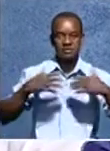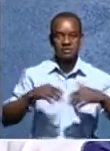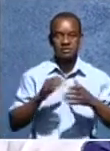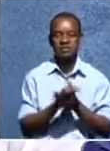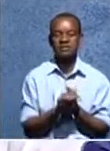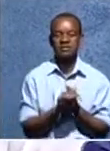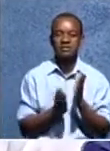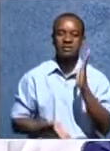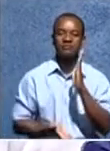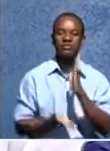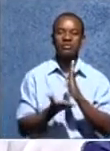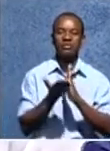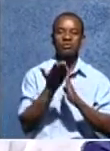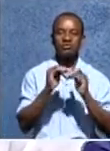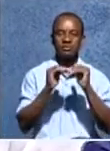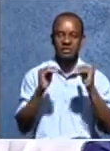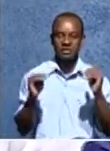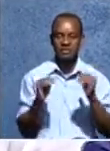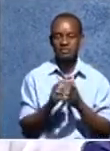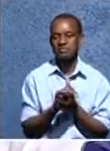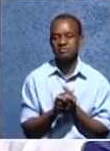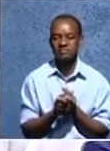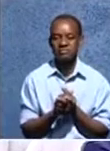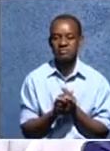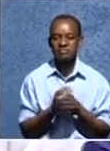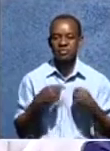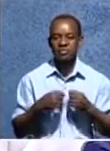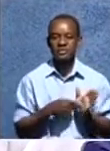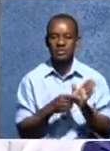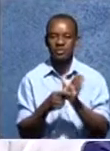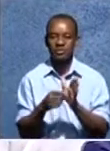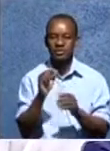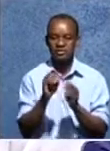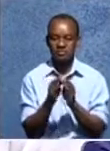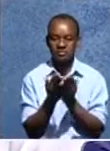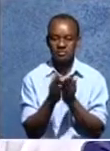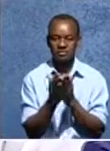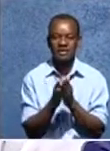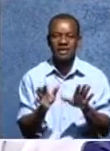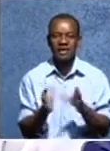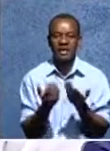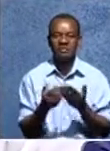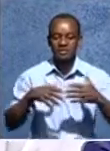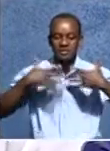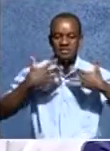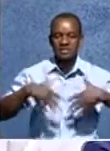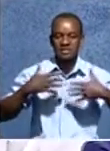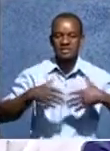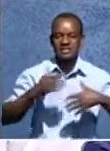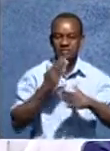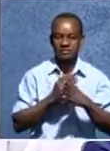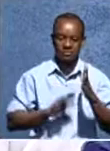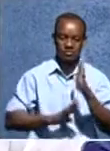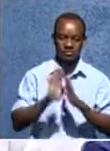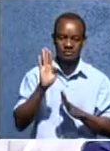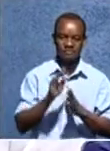together working with NTB, because we are printing the brochure, but the industry offers the discounts, which, and then we run competitions on basis of that to